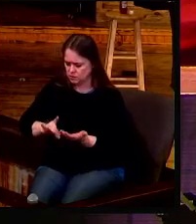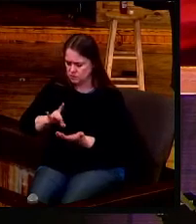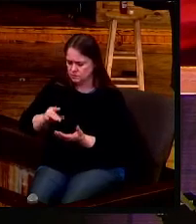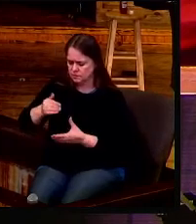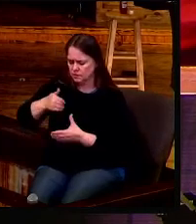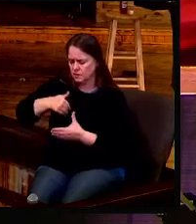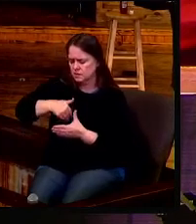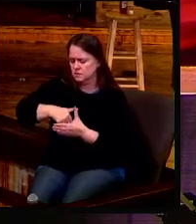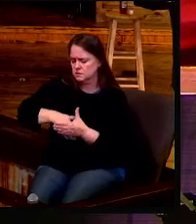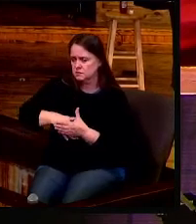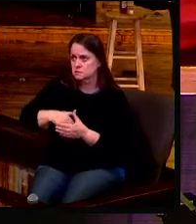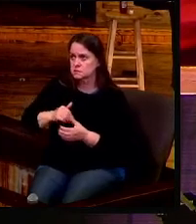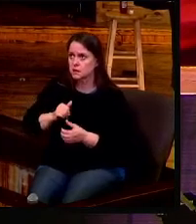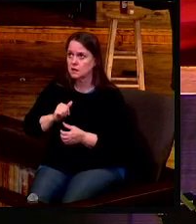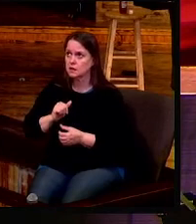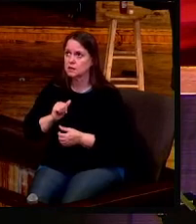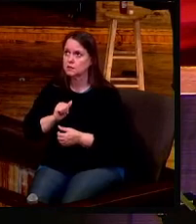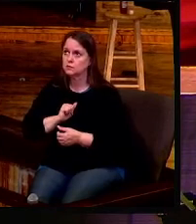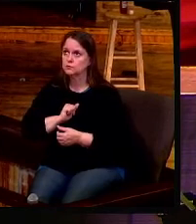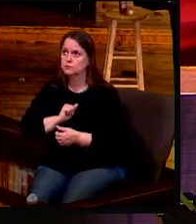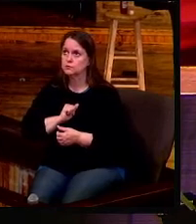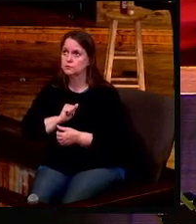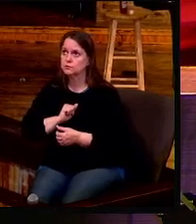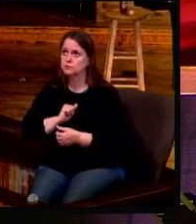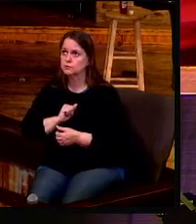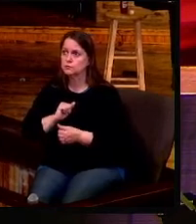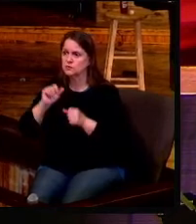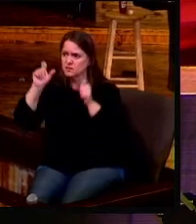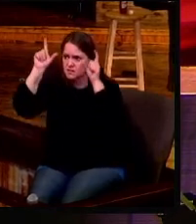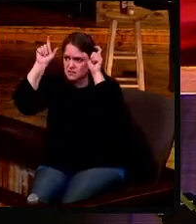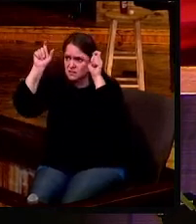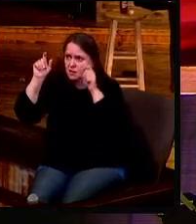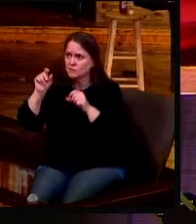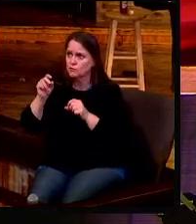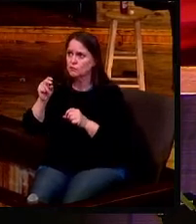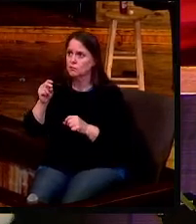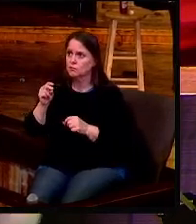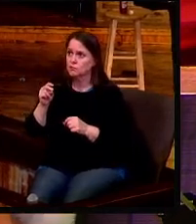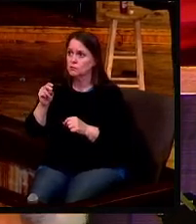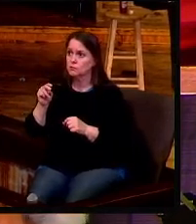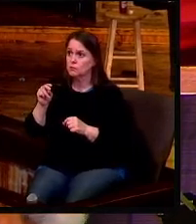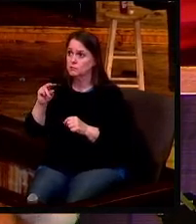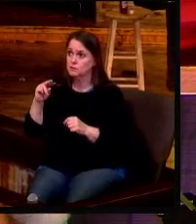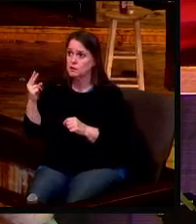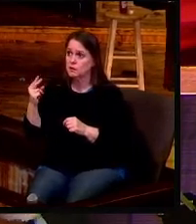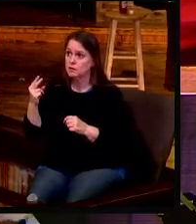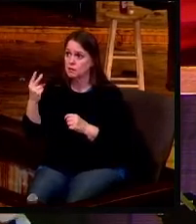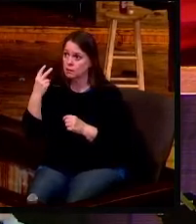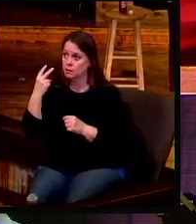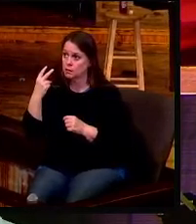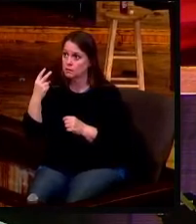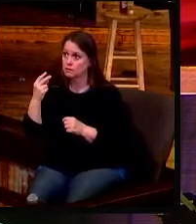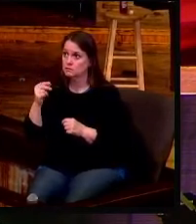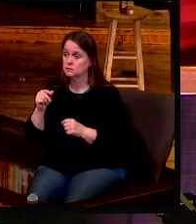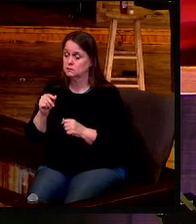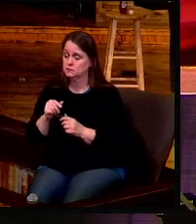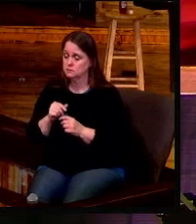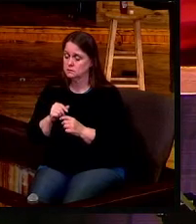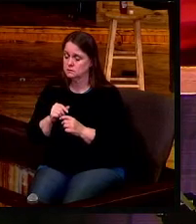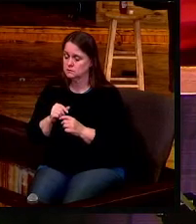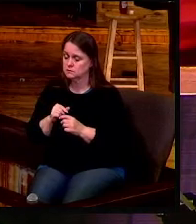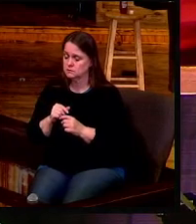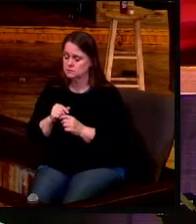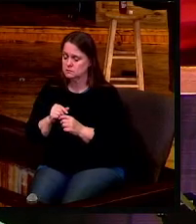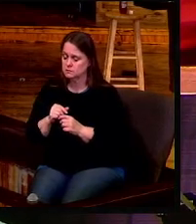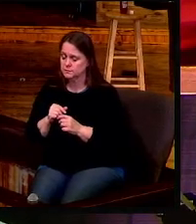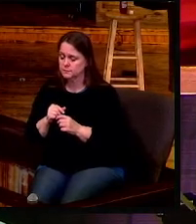And the knucklehead is on the outside looking in, trying to get you to ignore what you know inside to